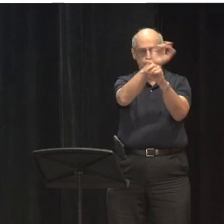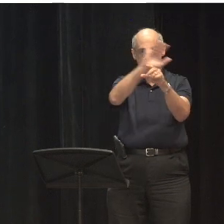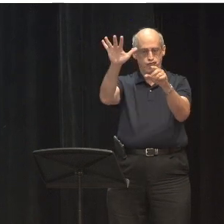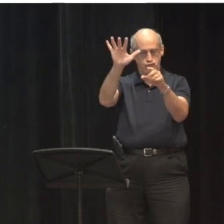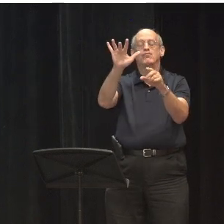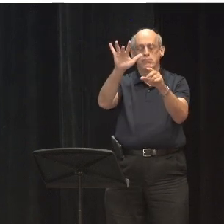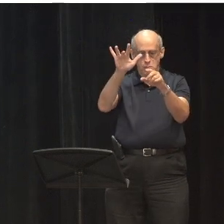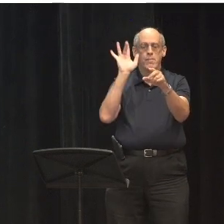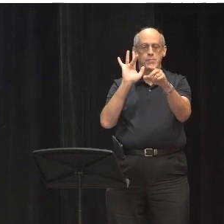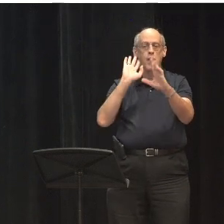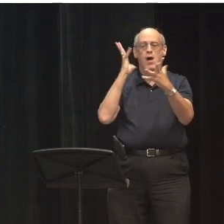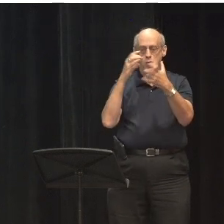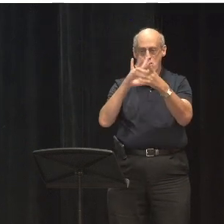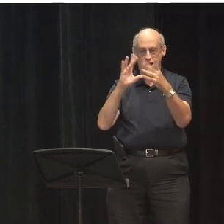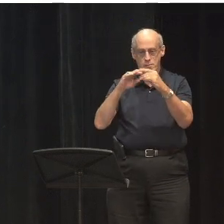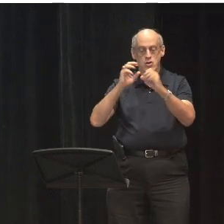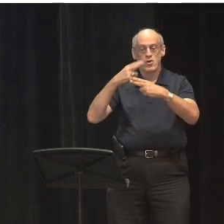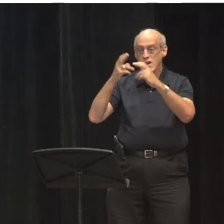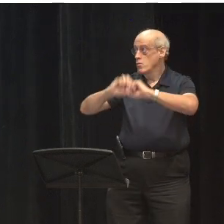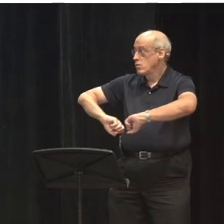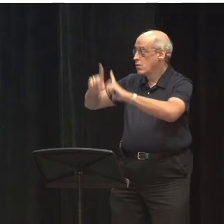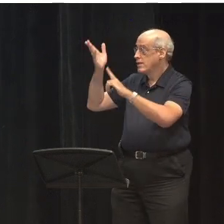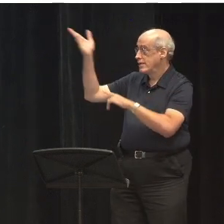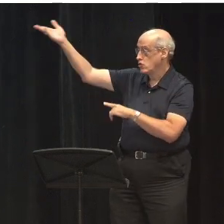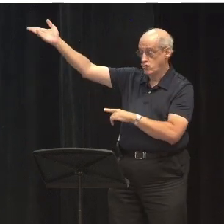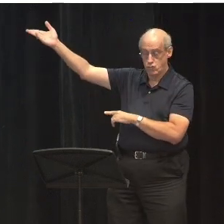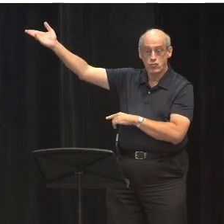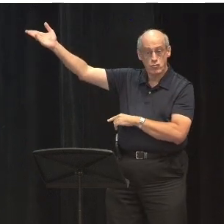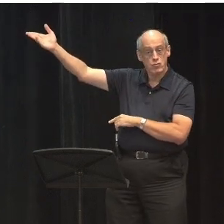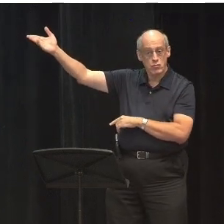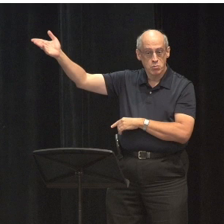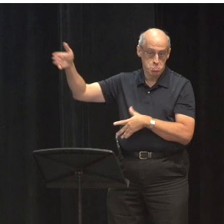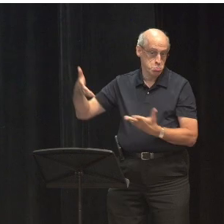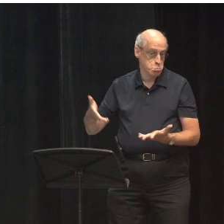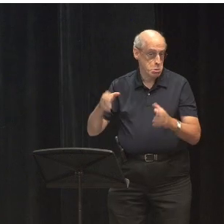your name to comment. Your name will then appear on the online list.